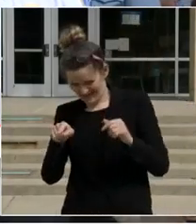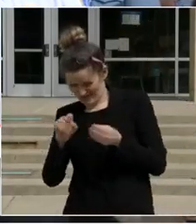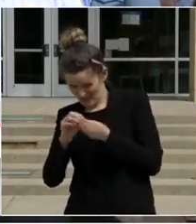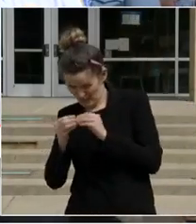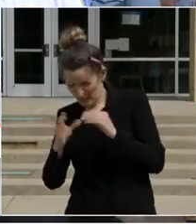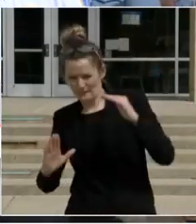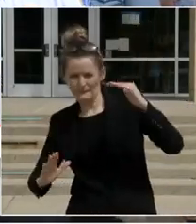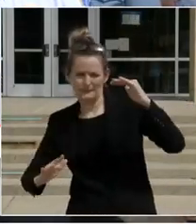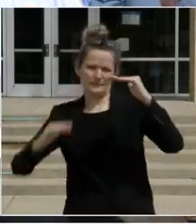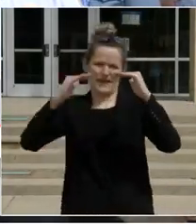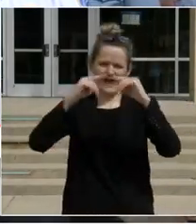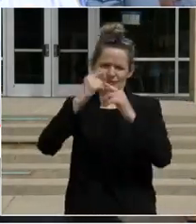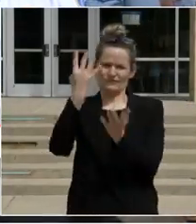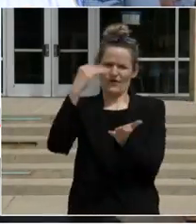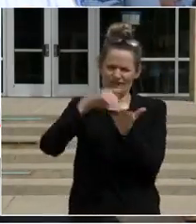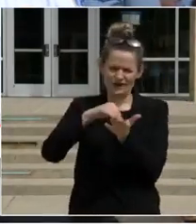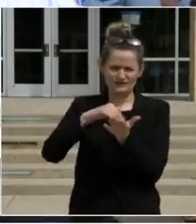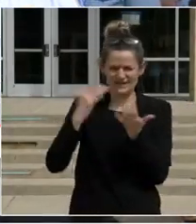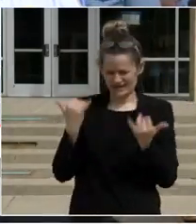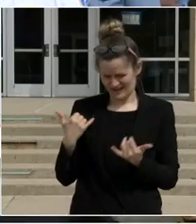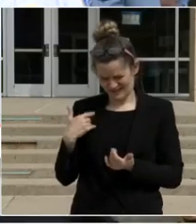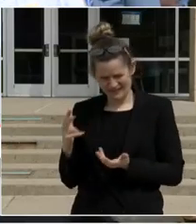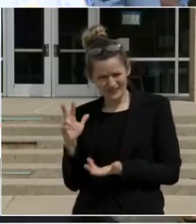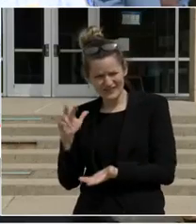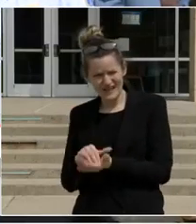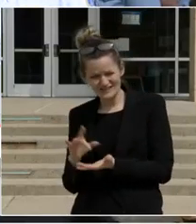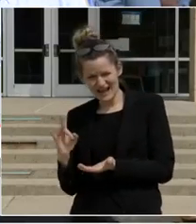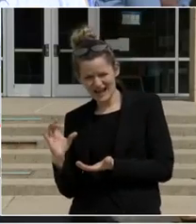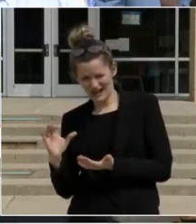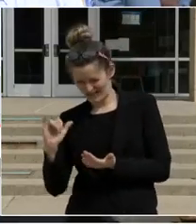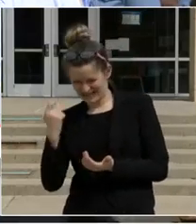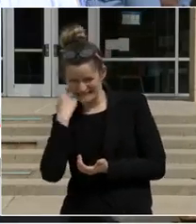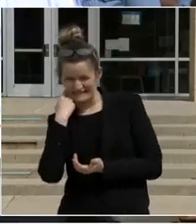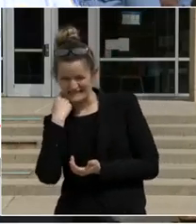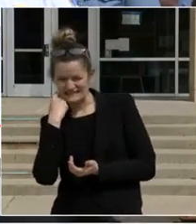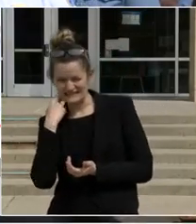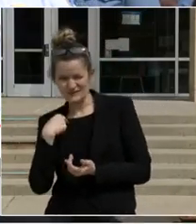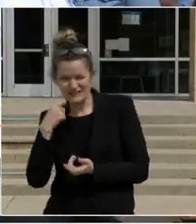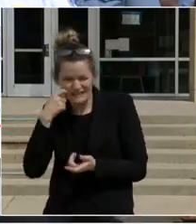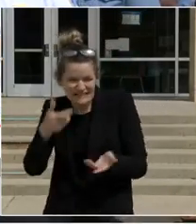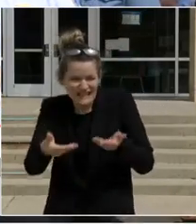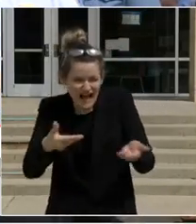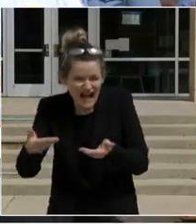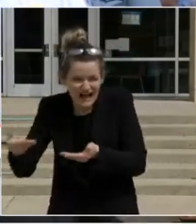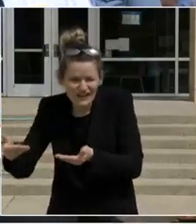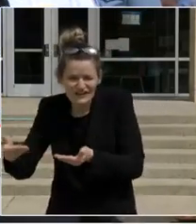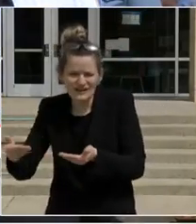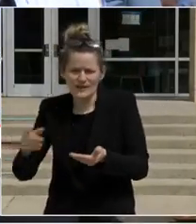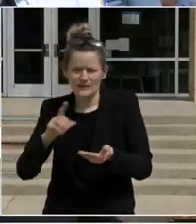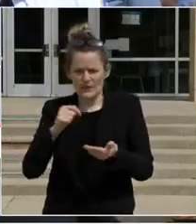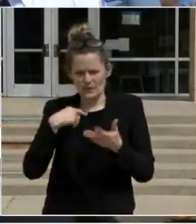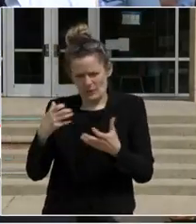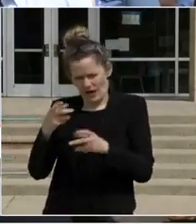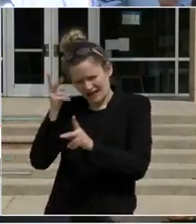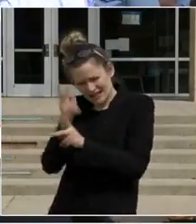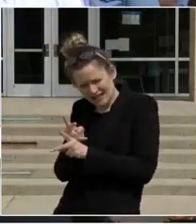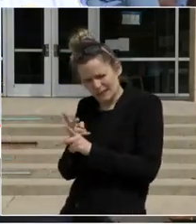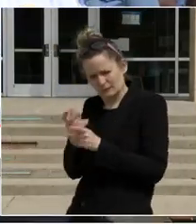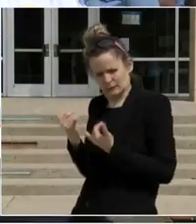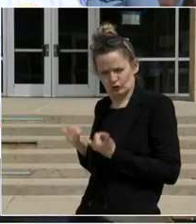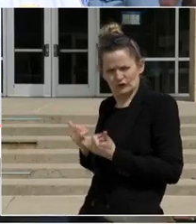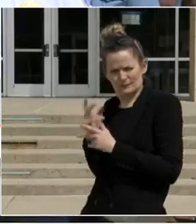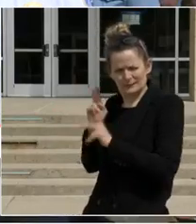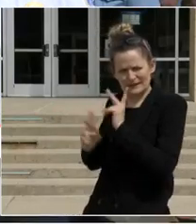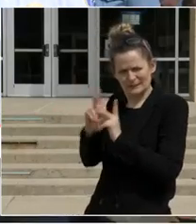3,800 most recently is when we hire great people and we keep great people. And that is what this package is designed to